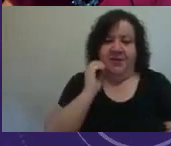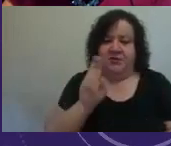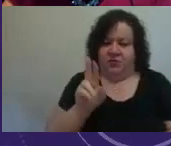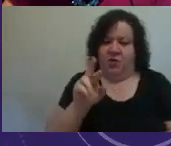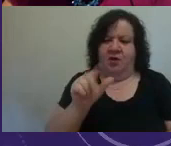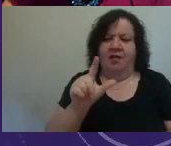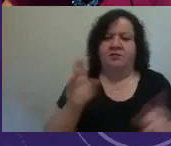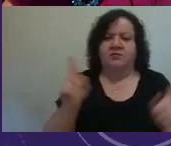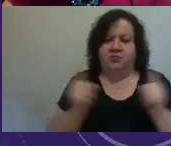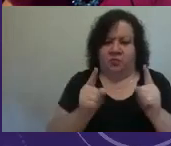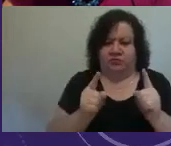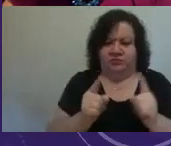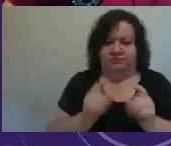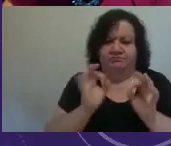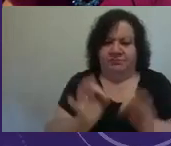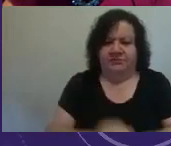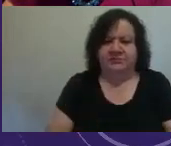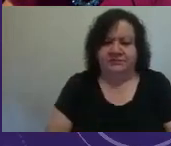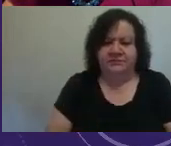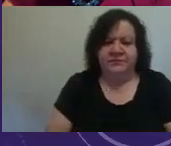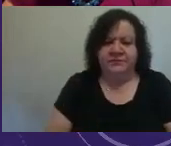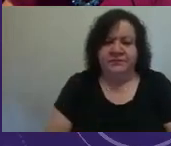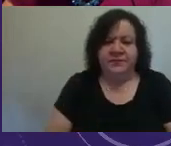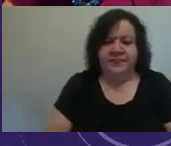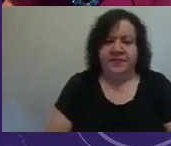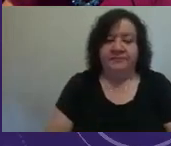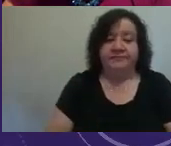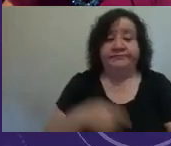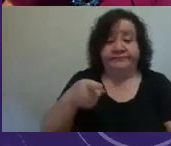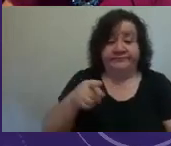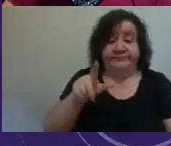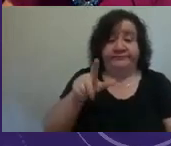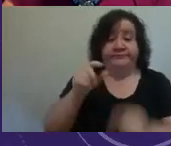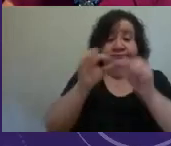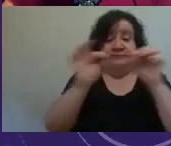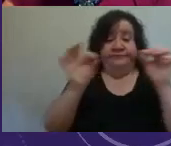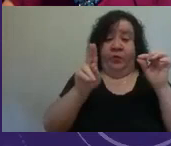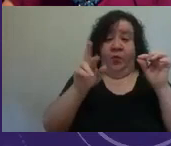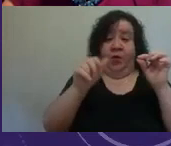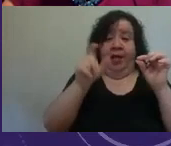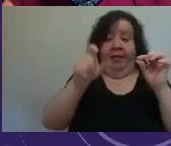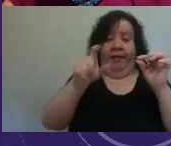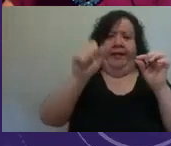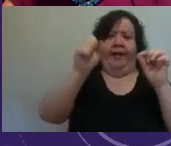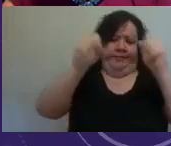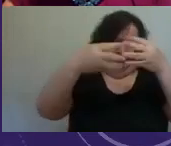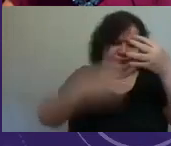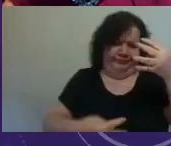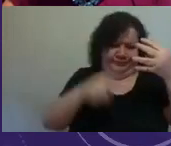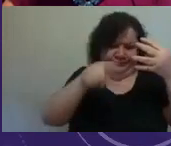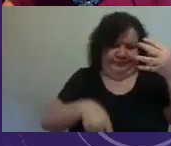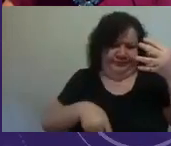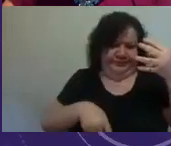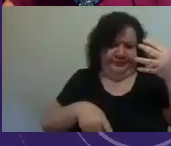a document, and I save the URL at the very end of the post. 3, save